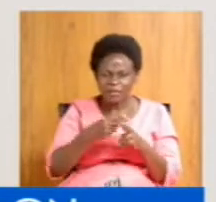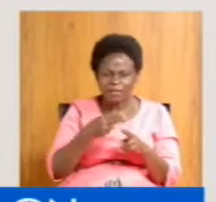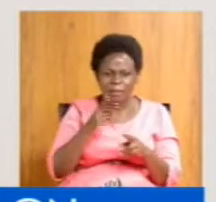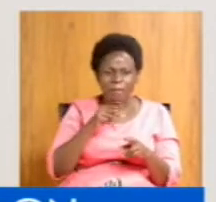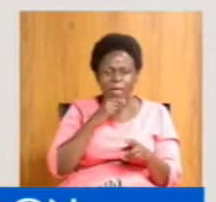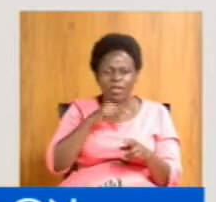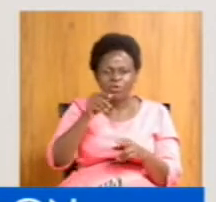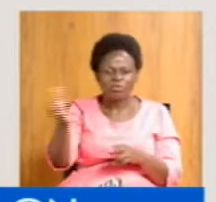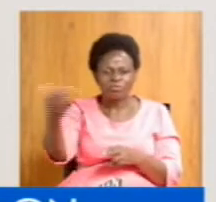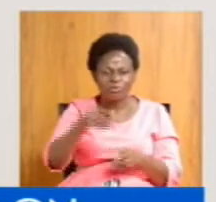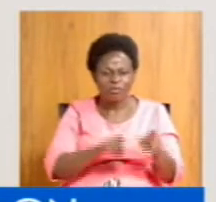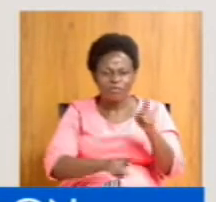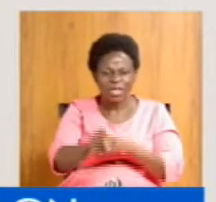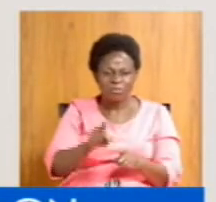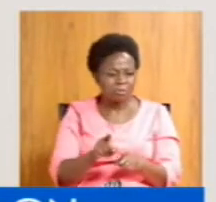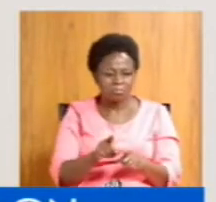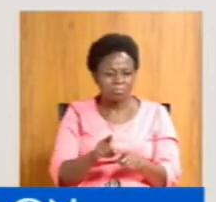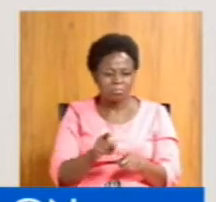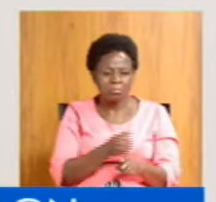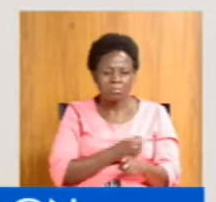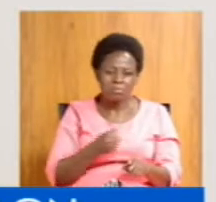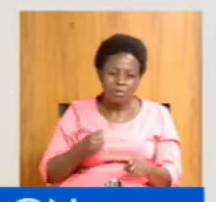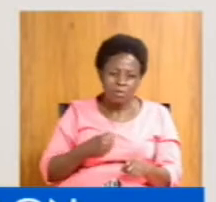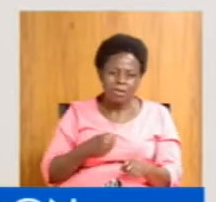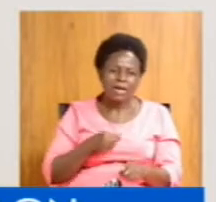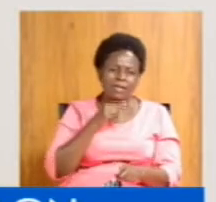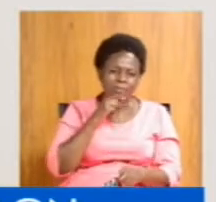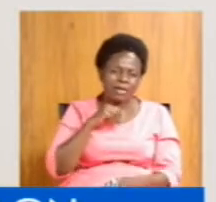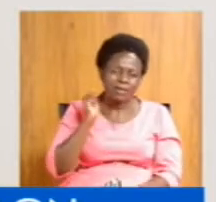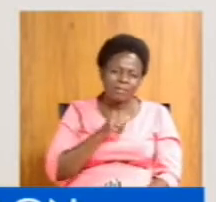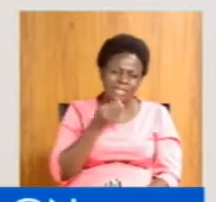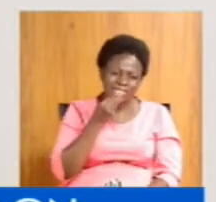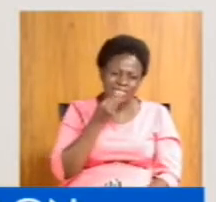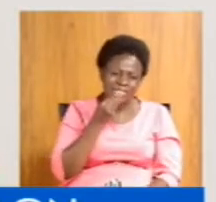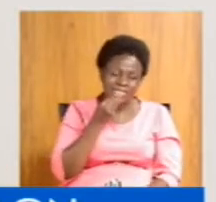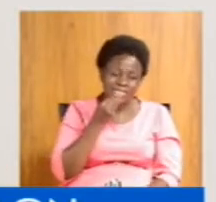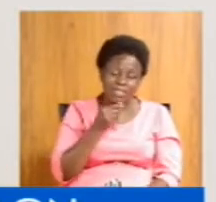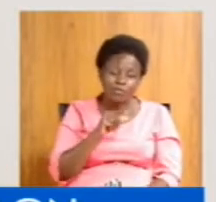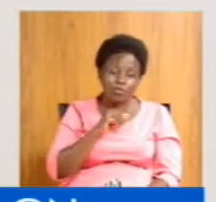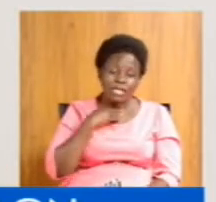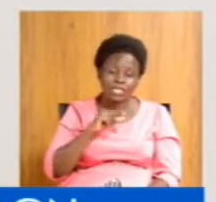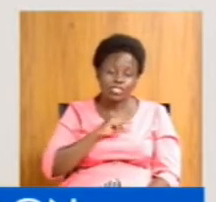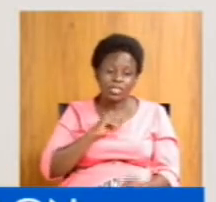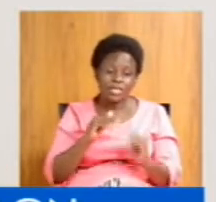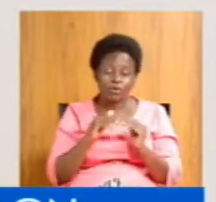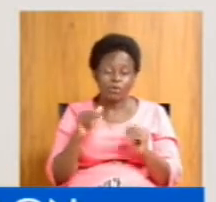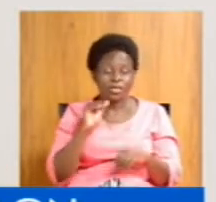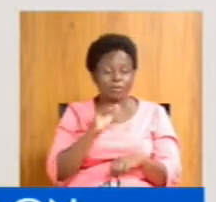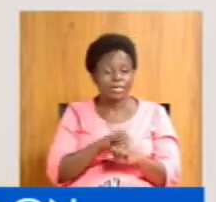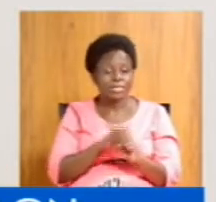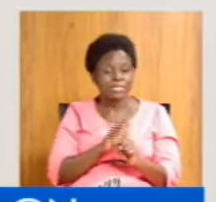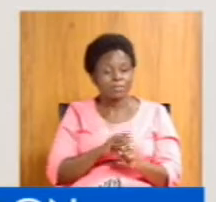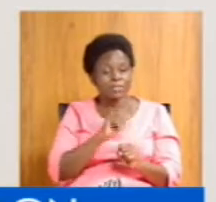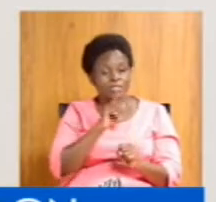fetch firewood it's the women and the men must eat so if we want also gender equality we must make sure